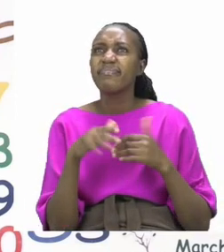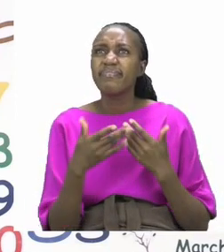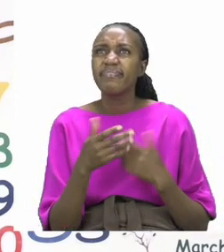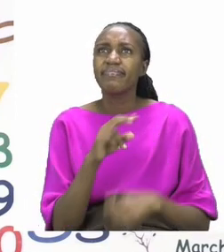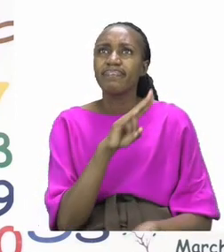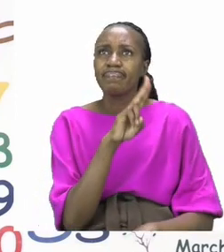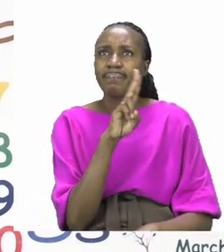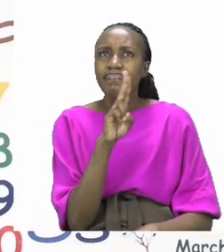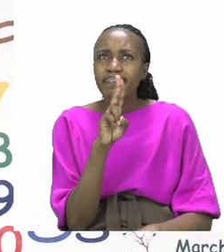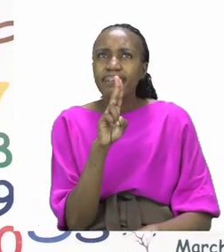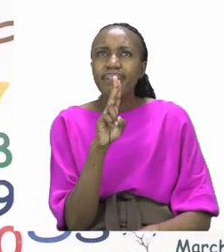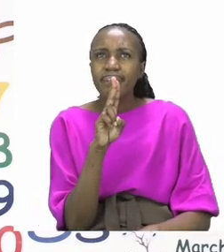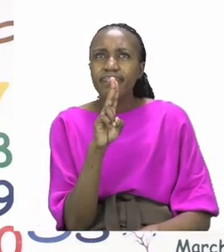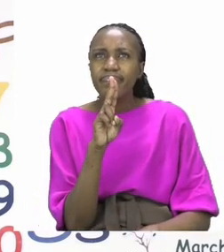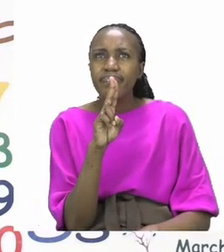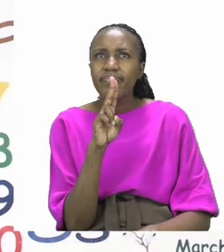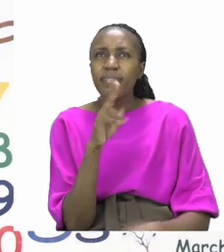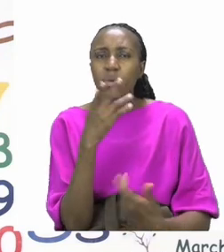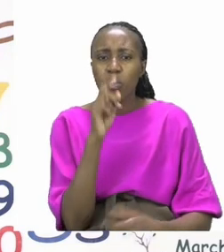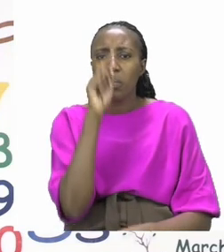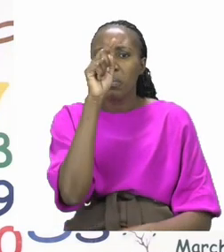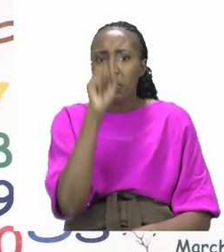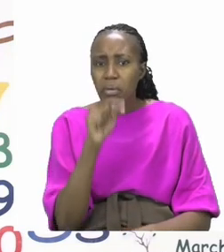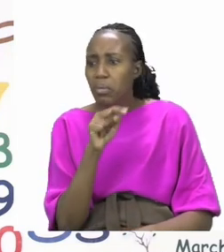start looking for it across or down?